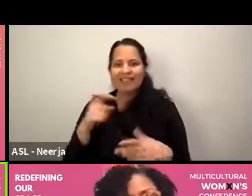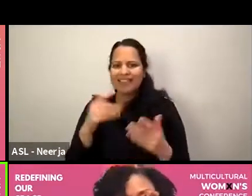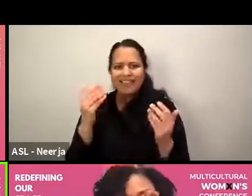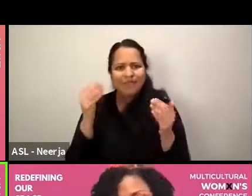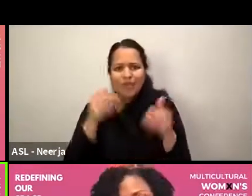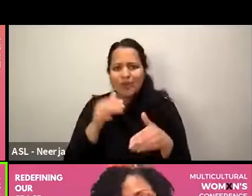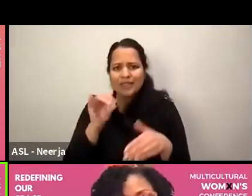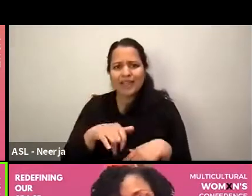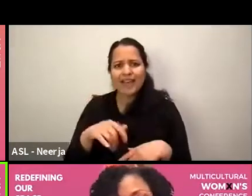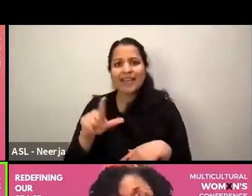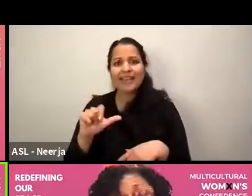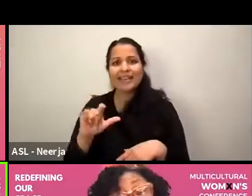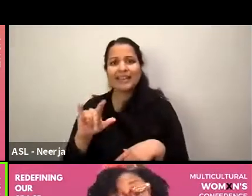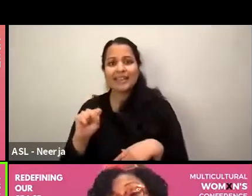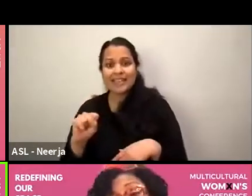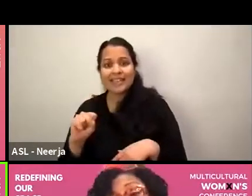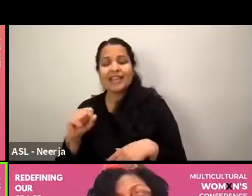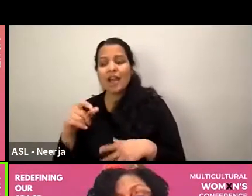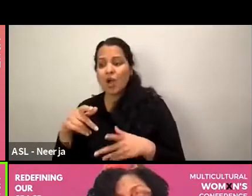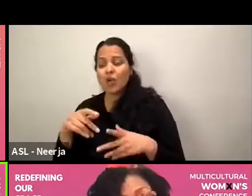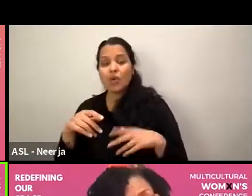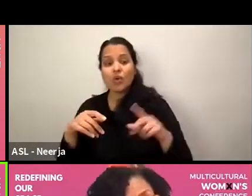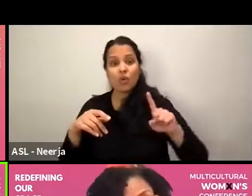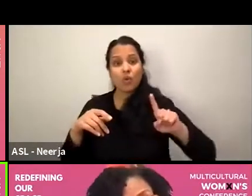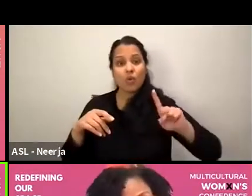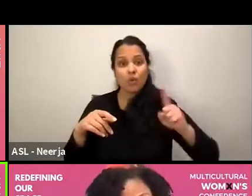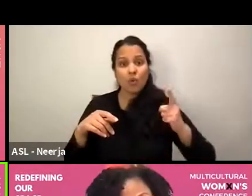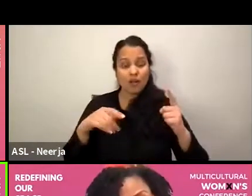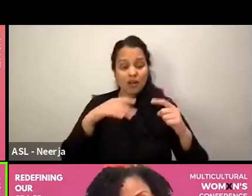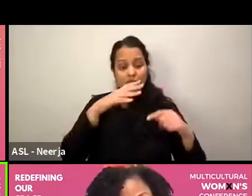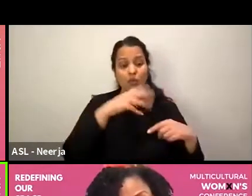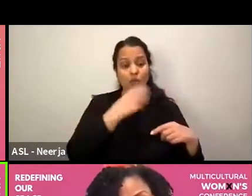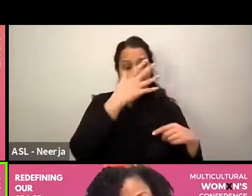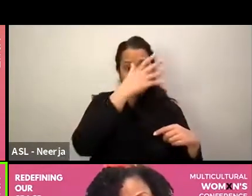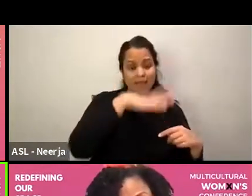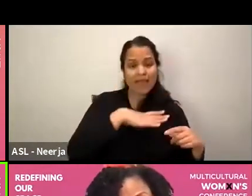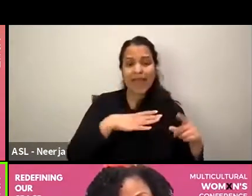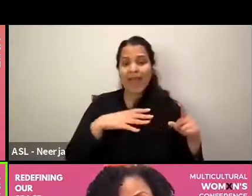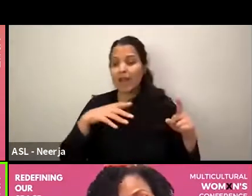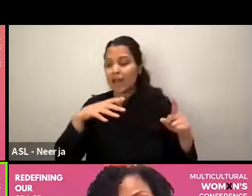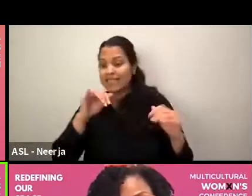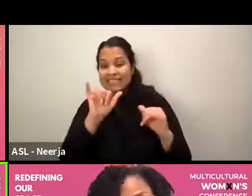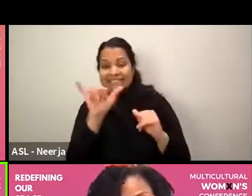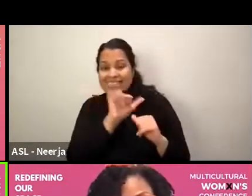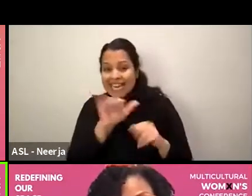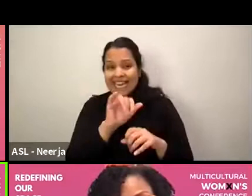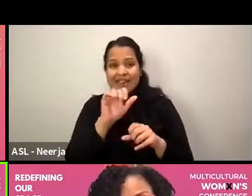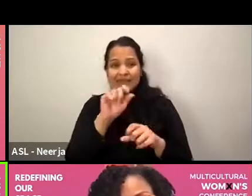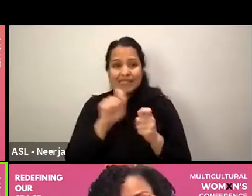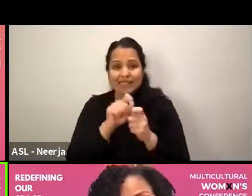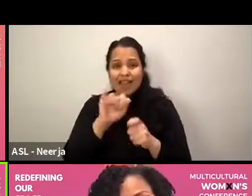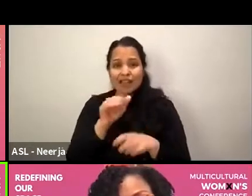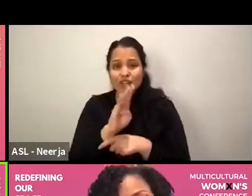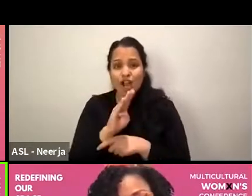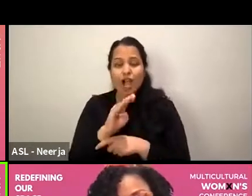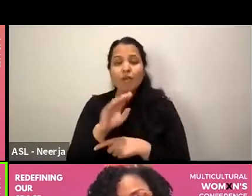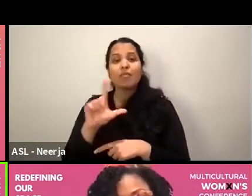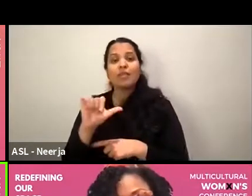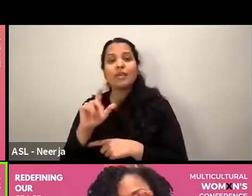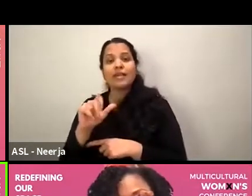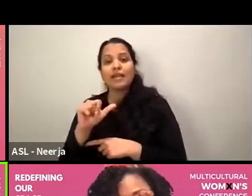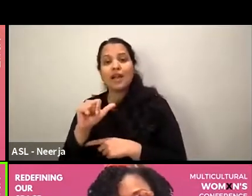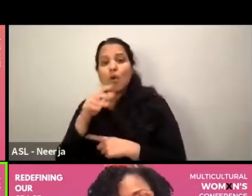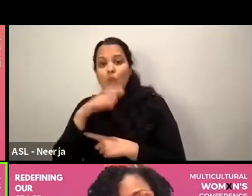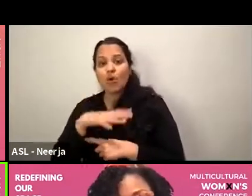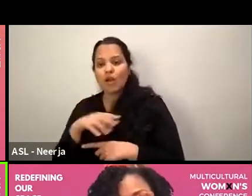get paid 53 cents to what a Caucasian male makes doing the same exact job. And we know that when we